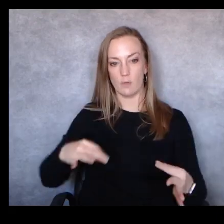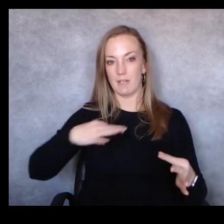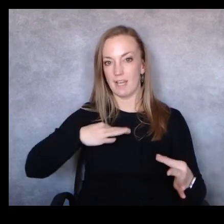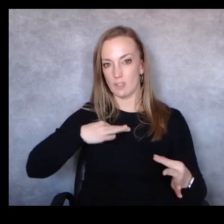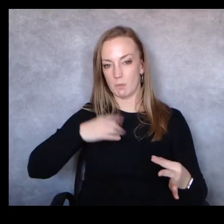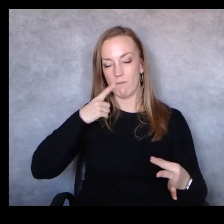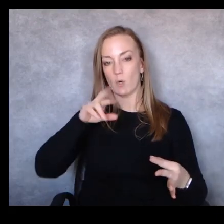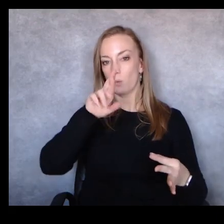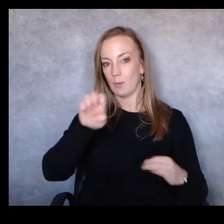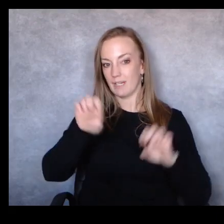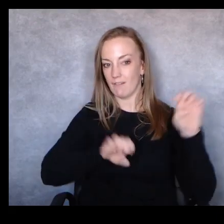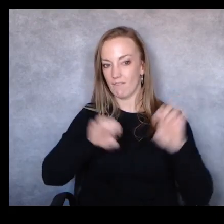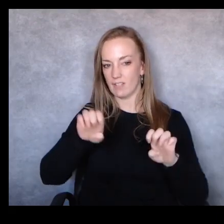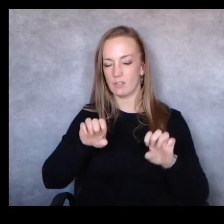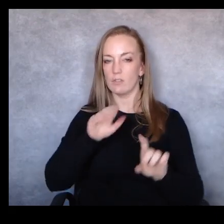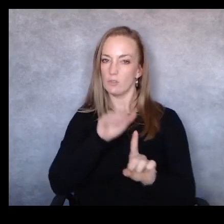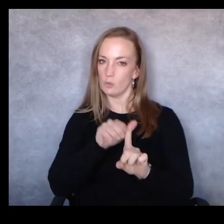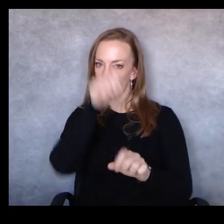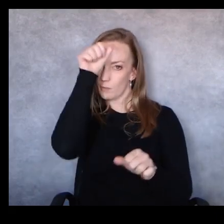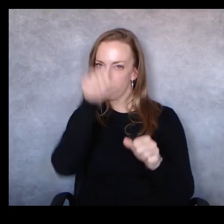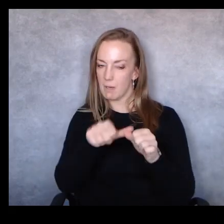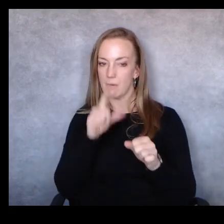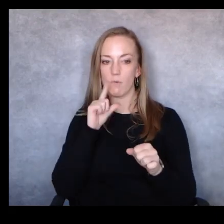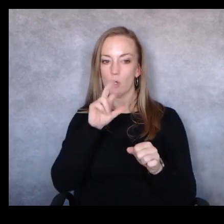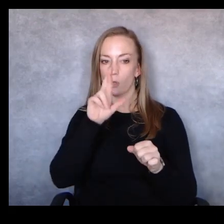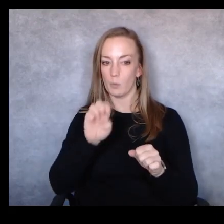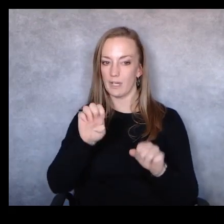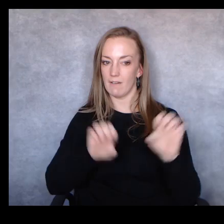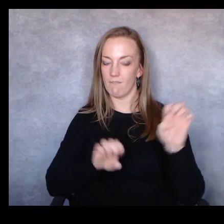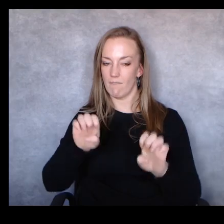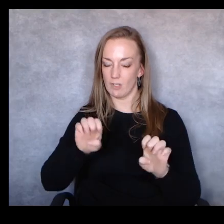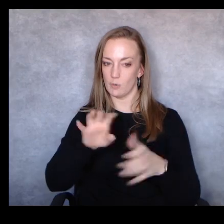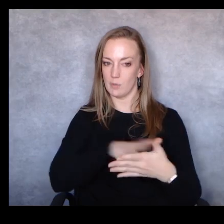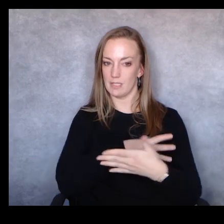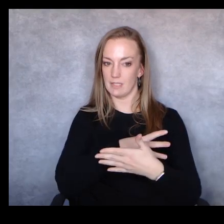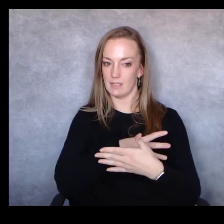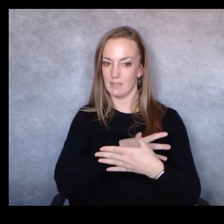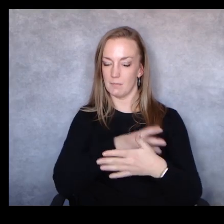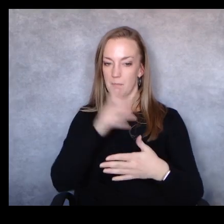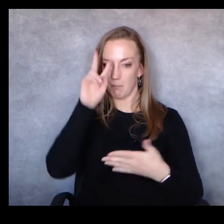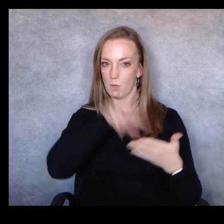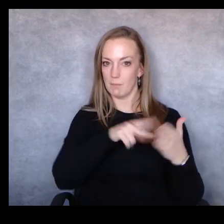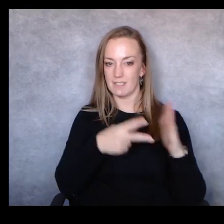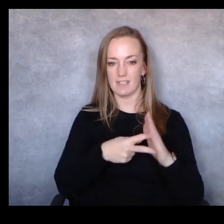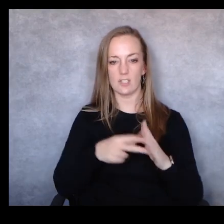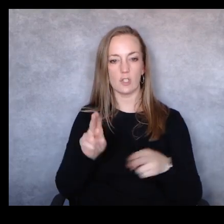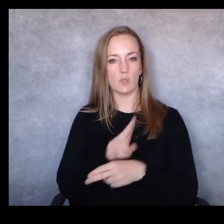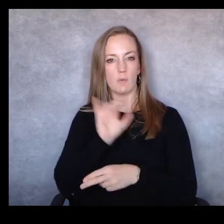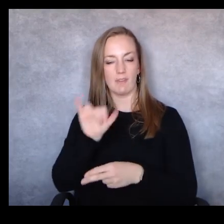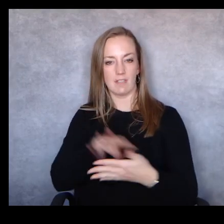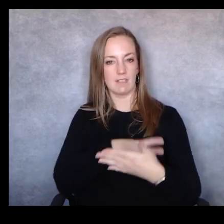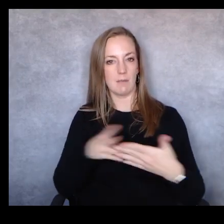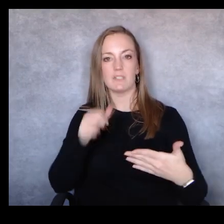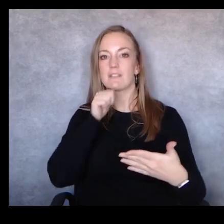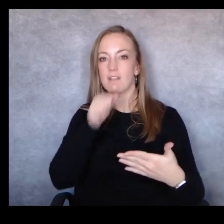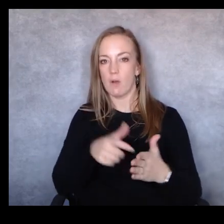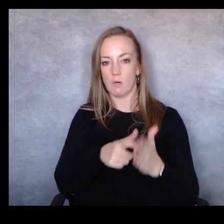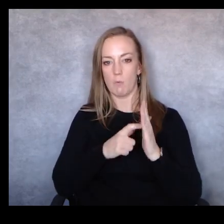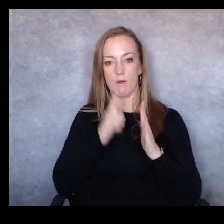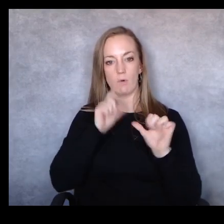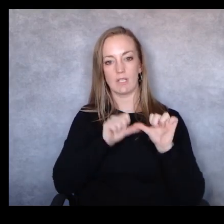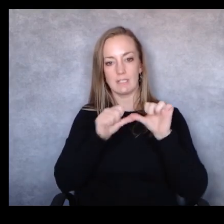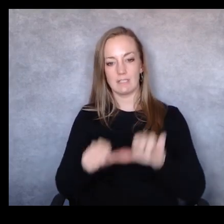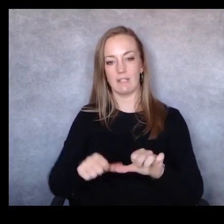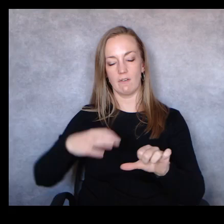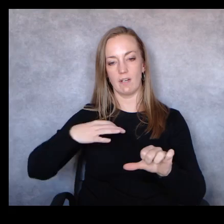for reevaluation purposes, use of the discrepancy tables are not required for continuing eligibility. The